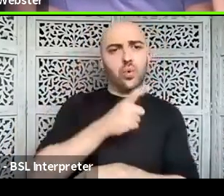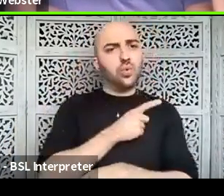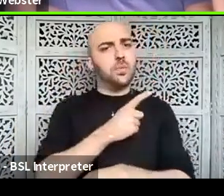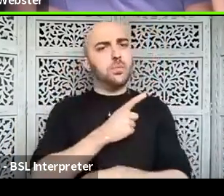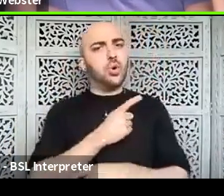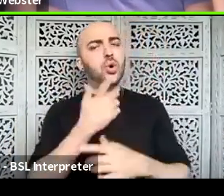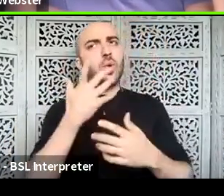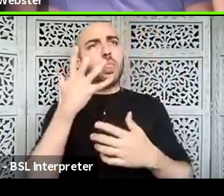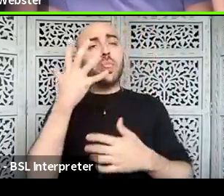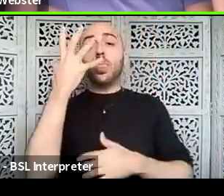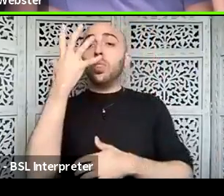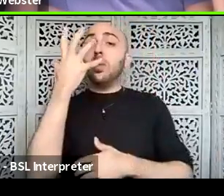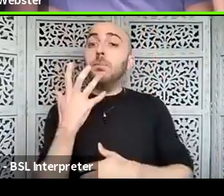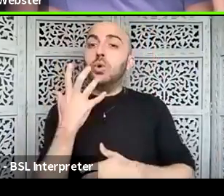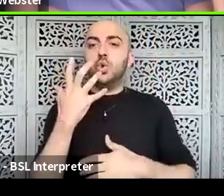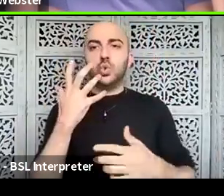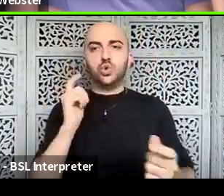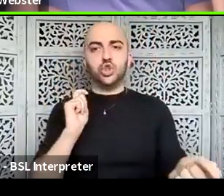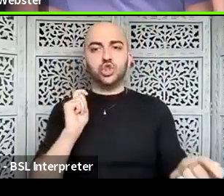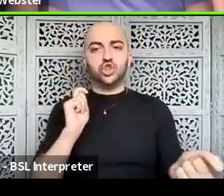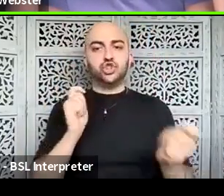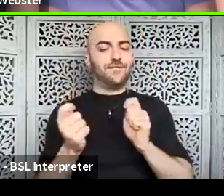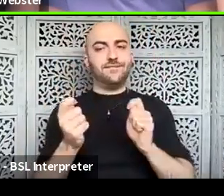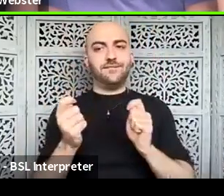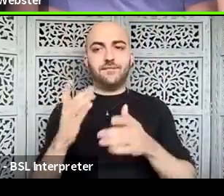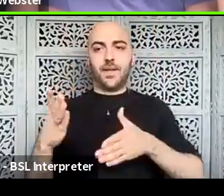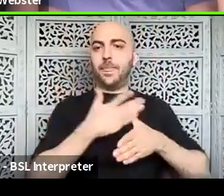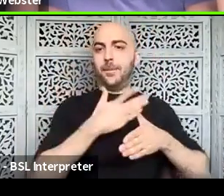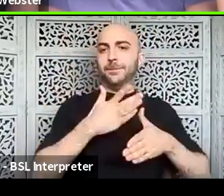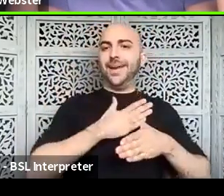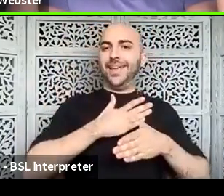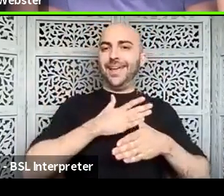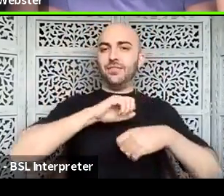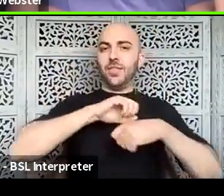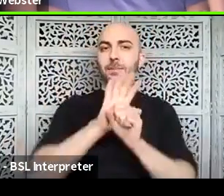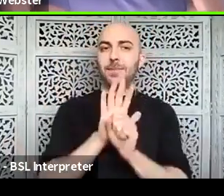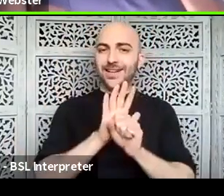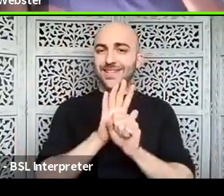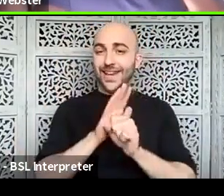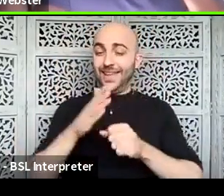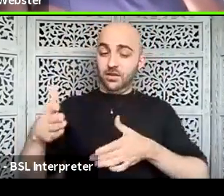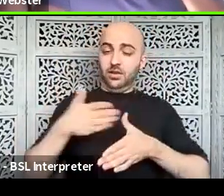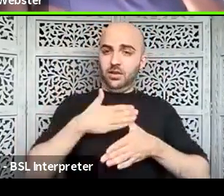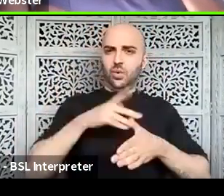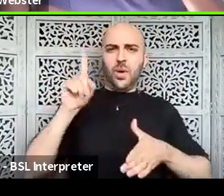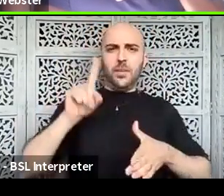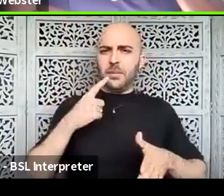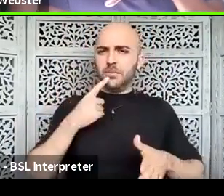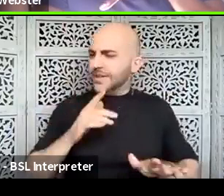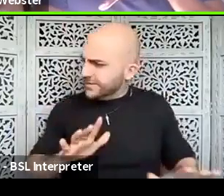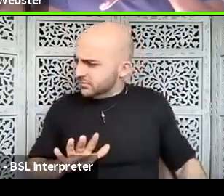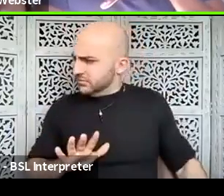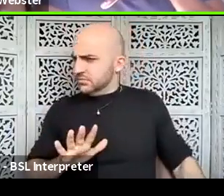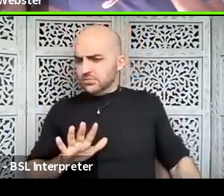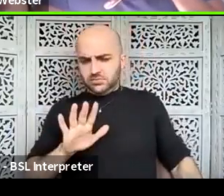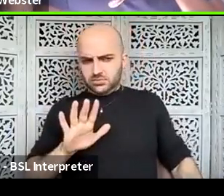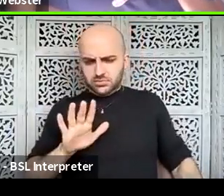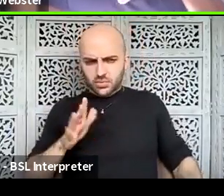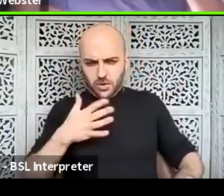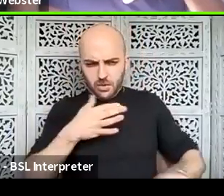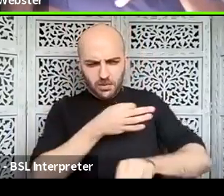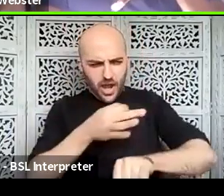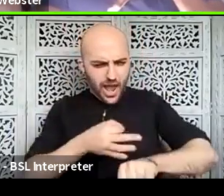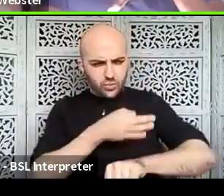mood actually right at the beginning of the pandemic, and I think it was the kind of catalyst where everyone thought, but hold on a second, if we've been working all these hours